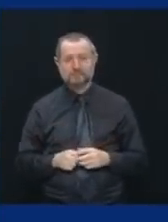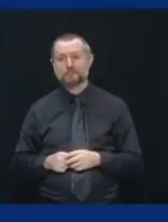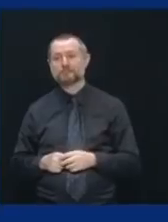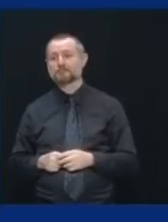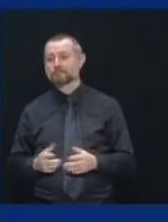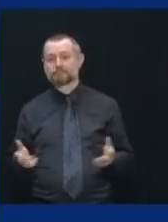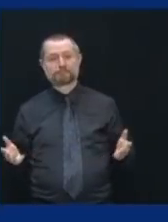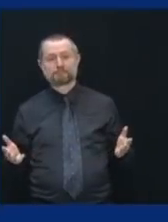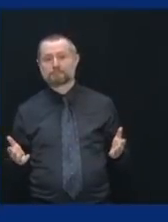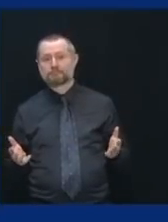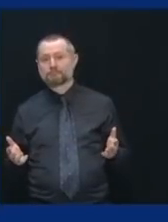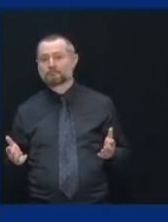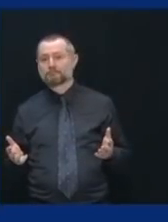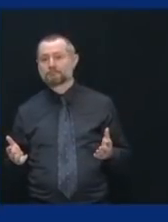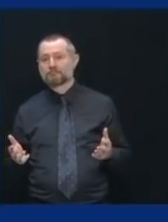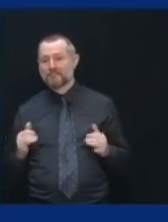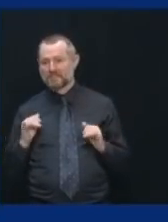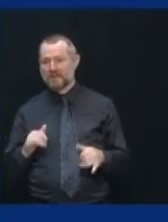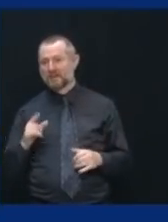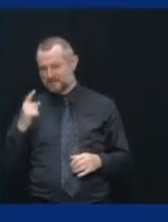That's called intelligent.